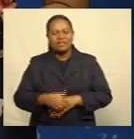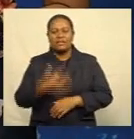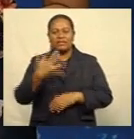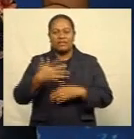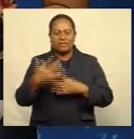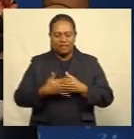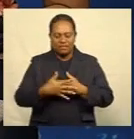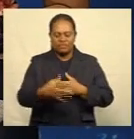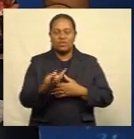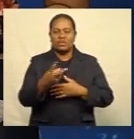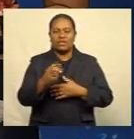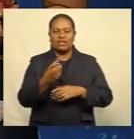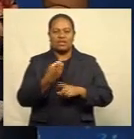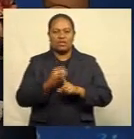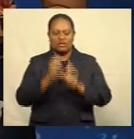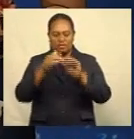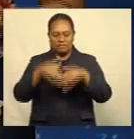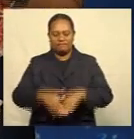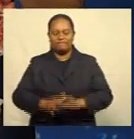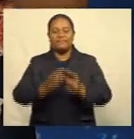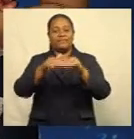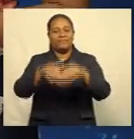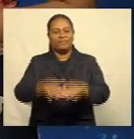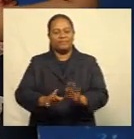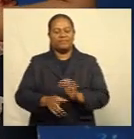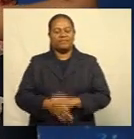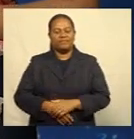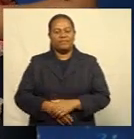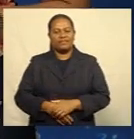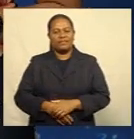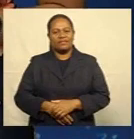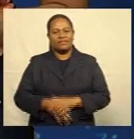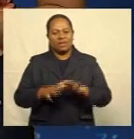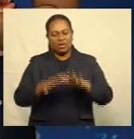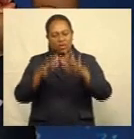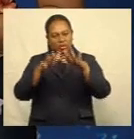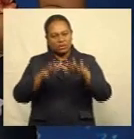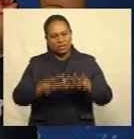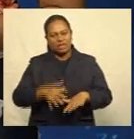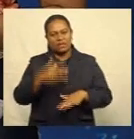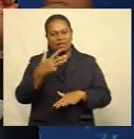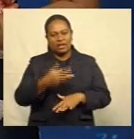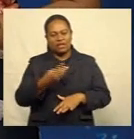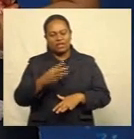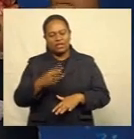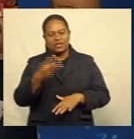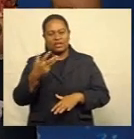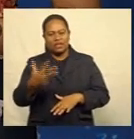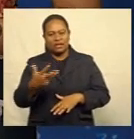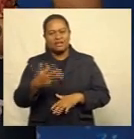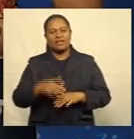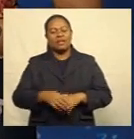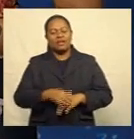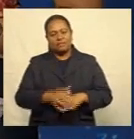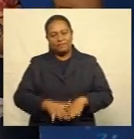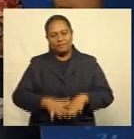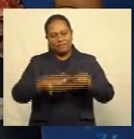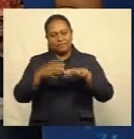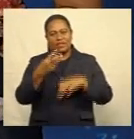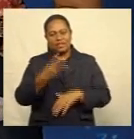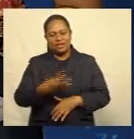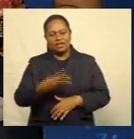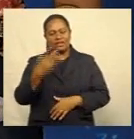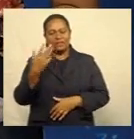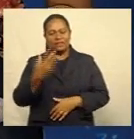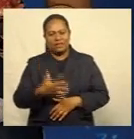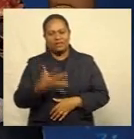to 20 knots, moderate to rough seas. Turning to the tides, low tide at 9:39 p.m. with high tide at 3:58